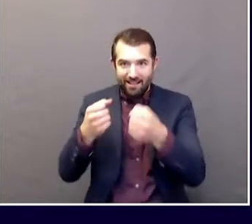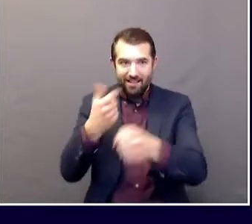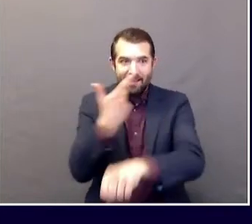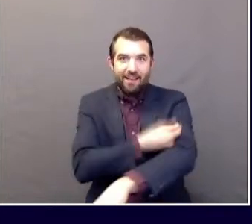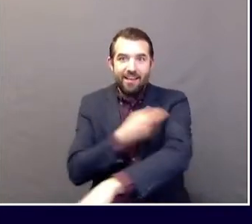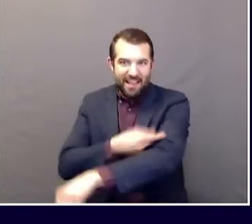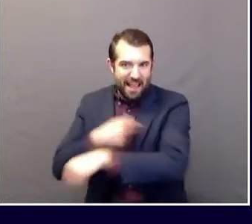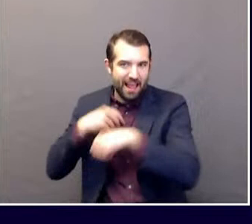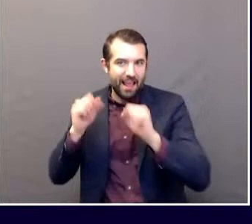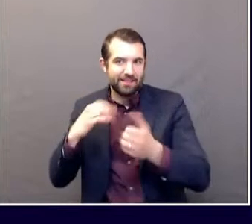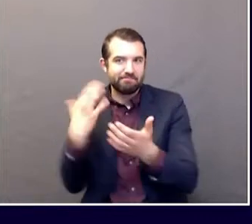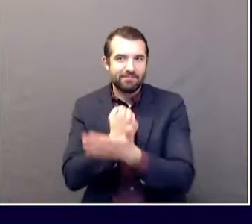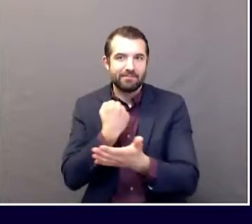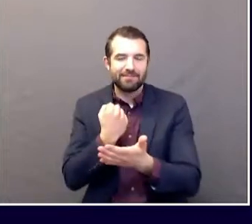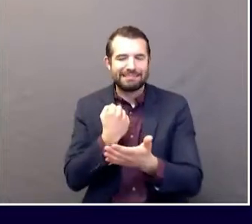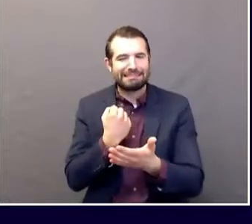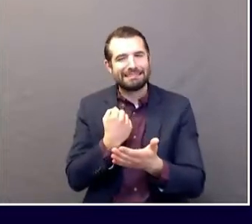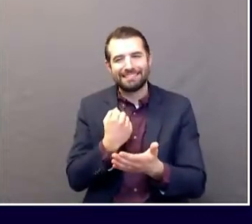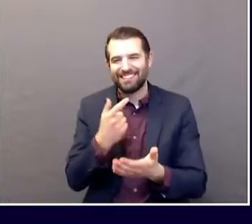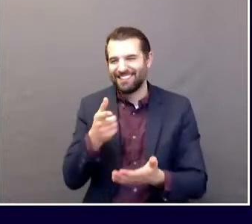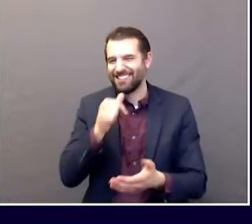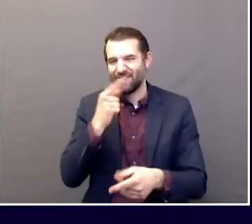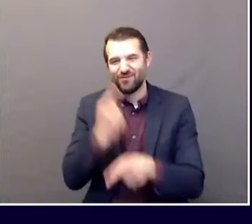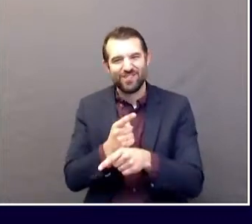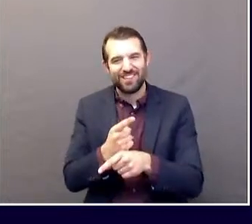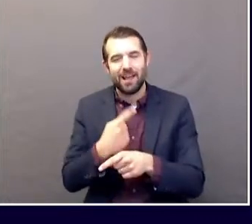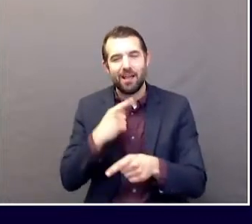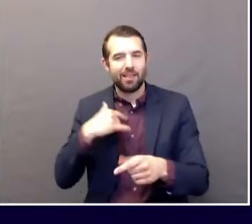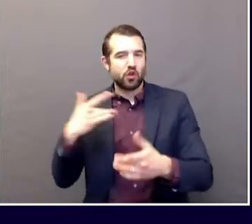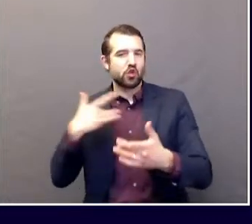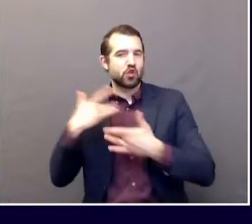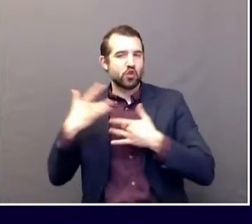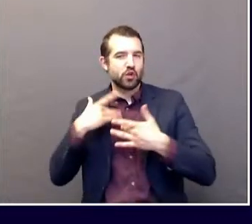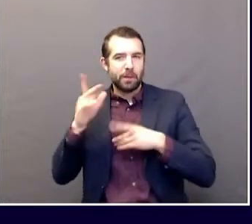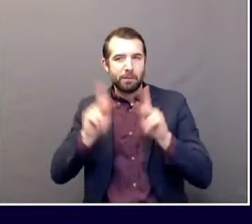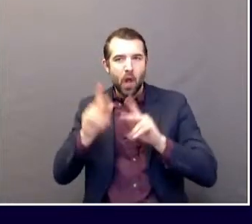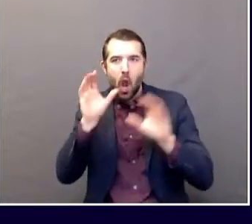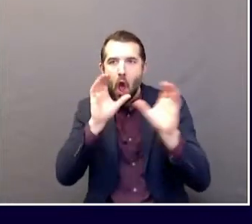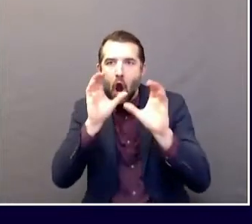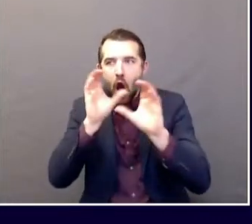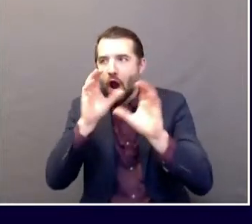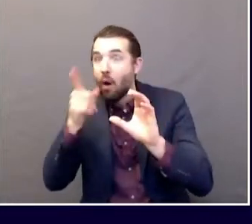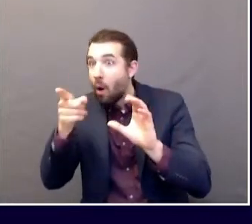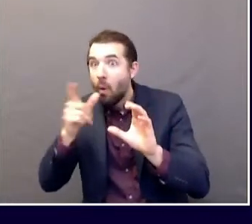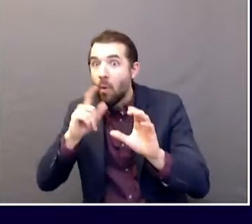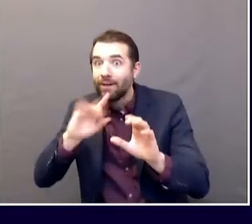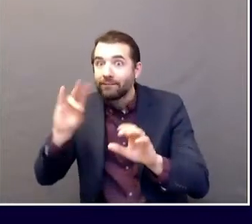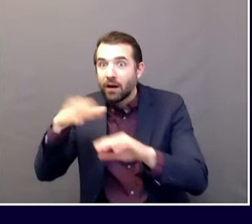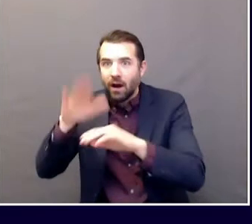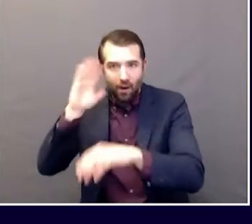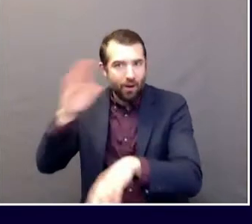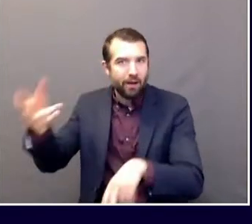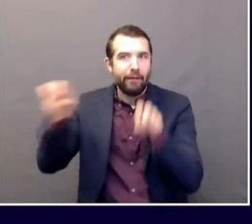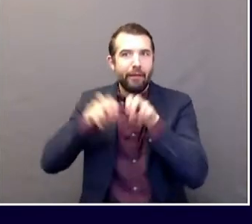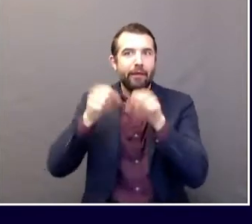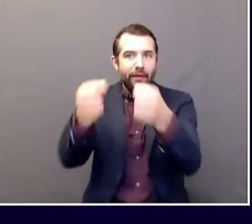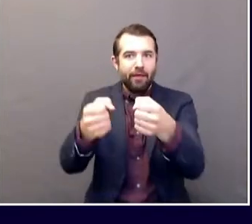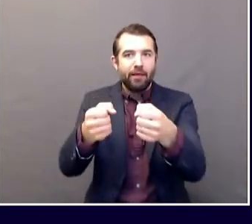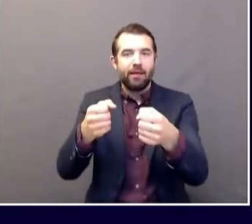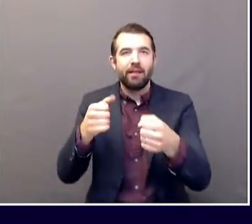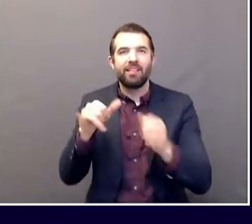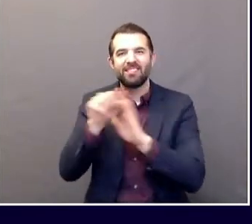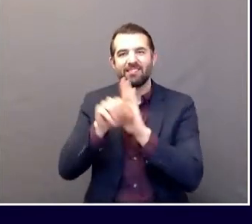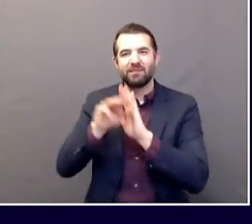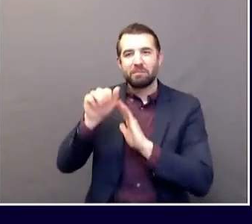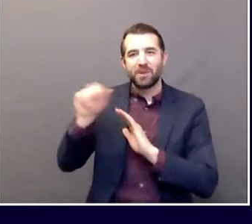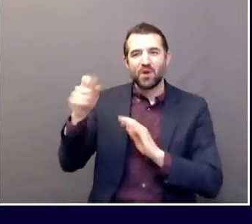think there are some concerns that have been raised, but we're watching because the state of Massachusetts has been trying to find